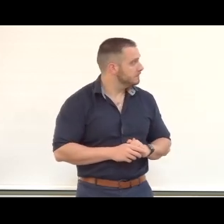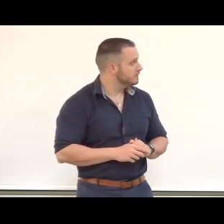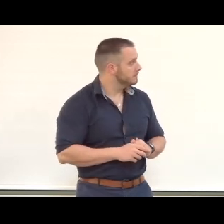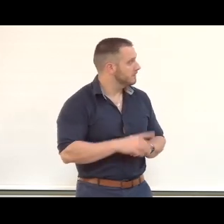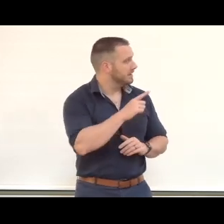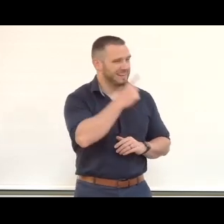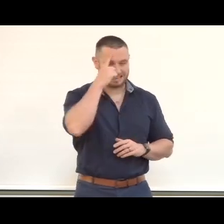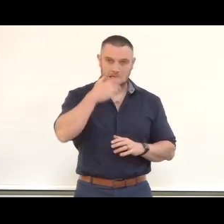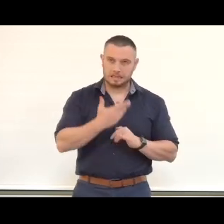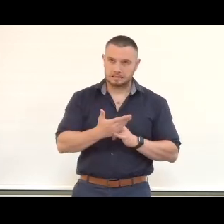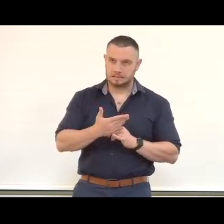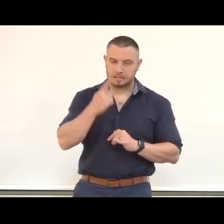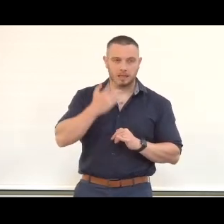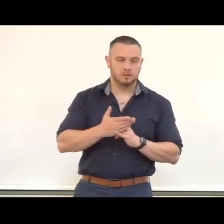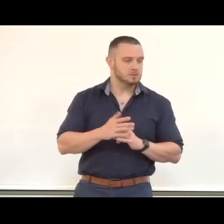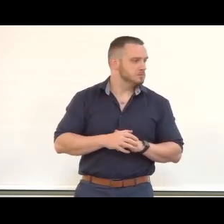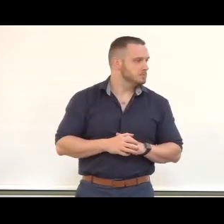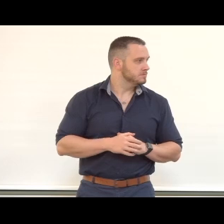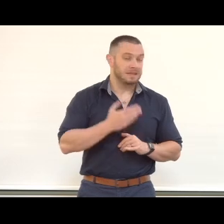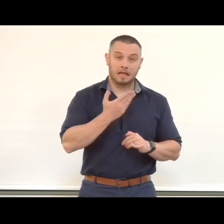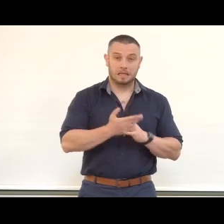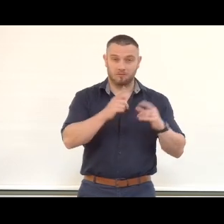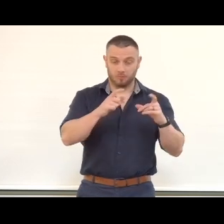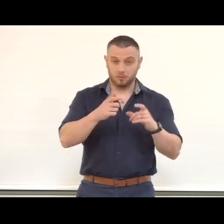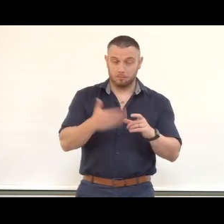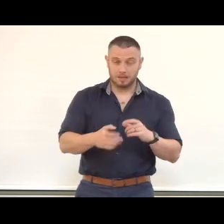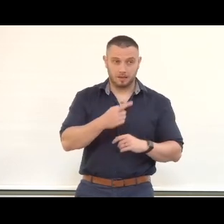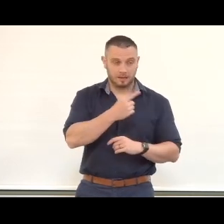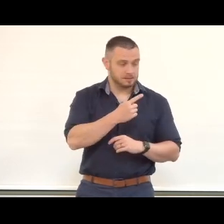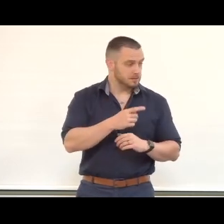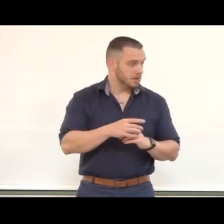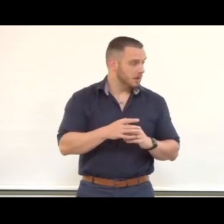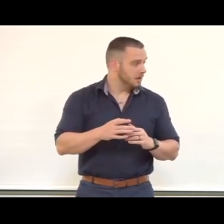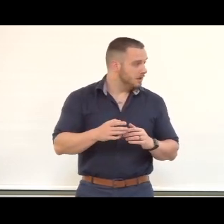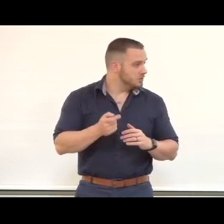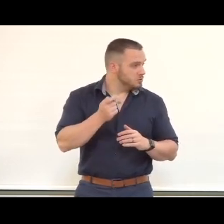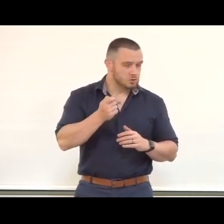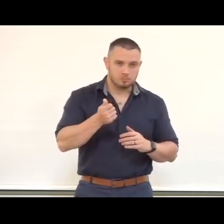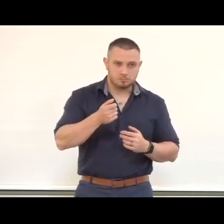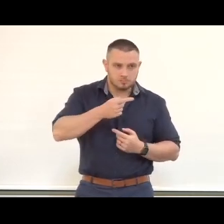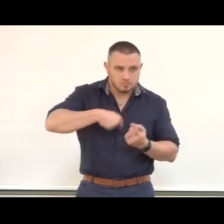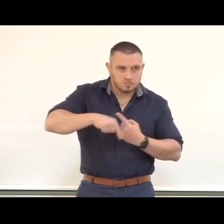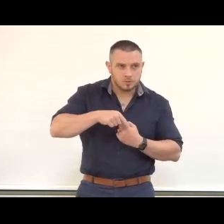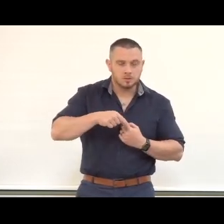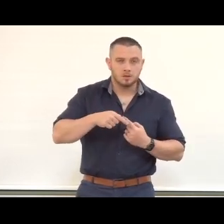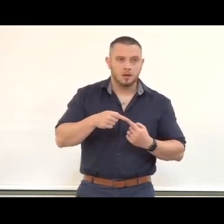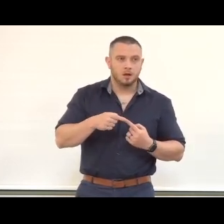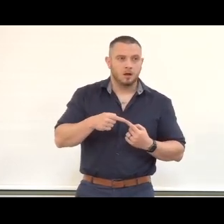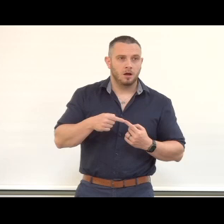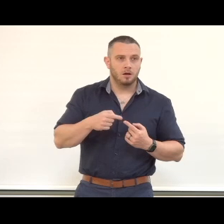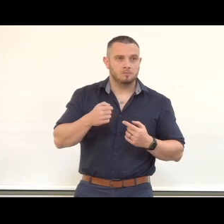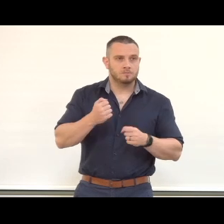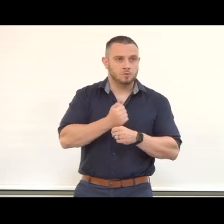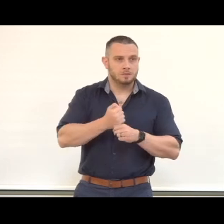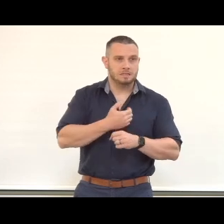think, it's way too dark. One of the last images that I took, that's some of us just, doing the